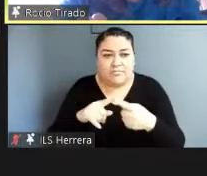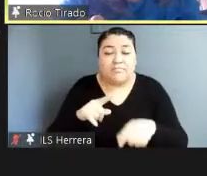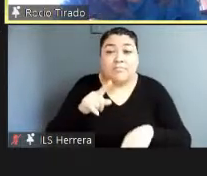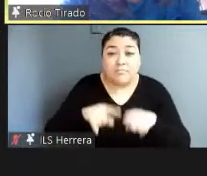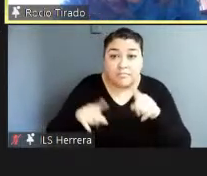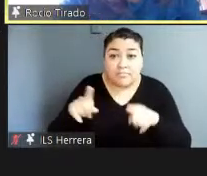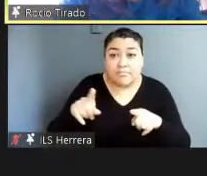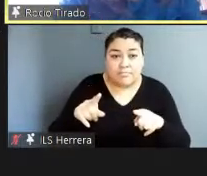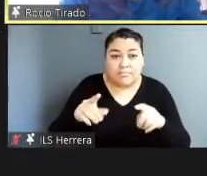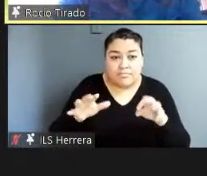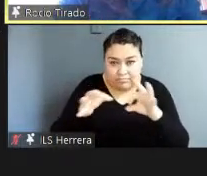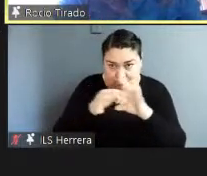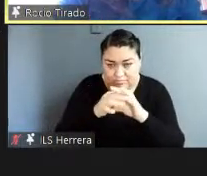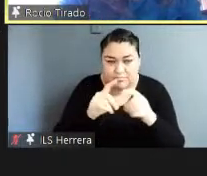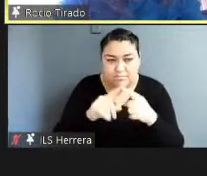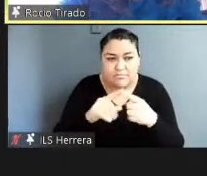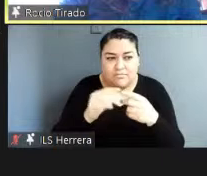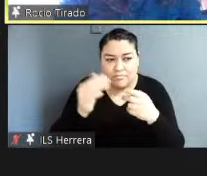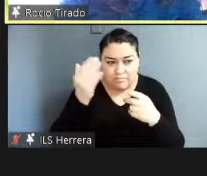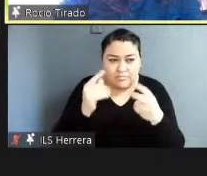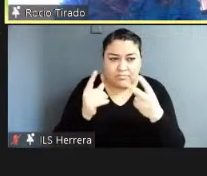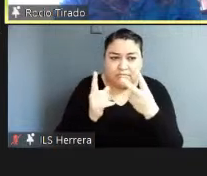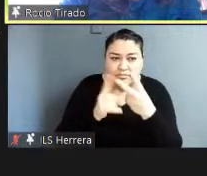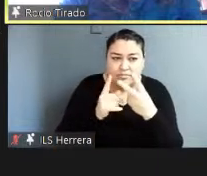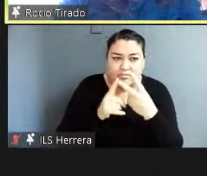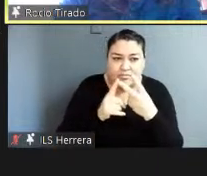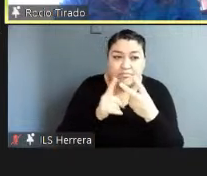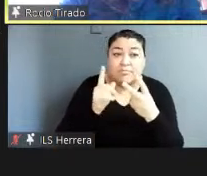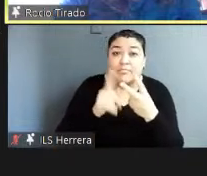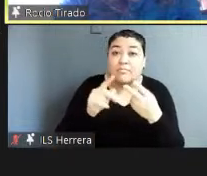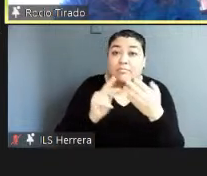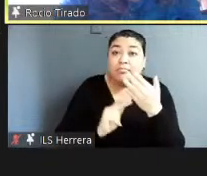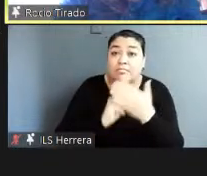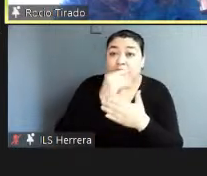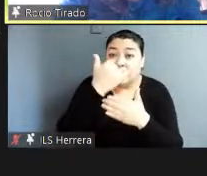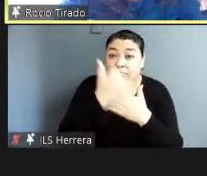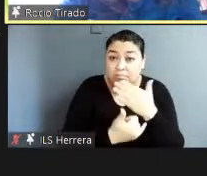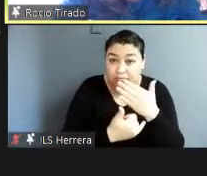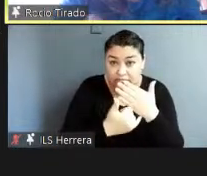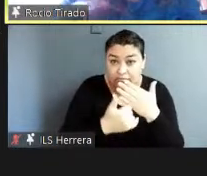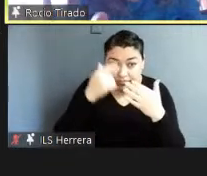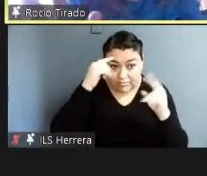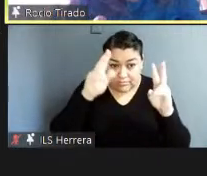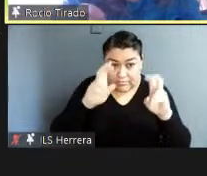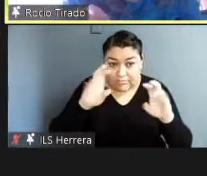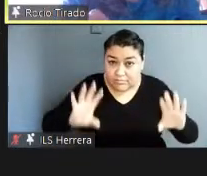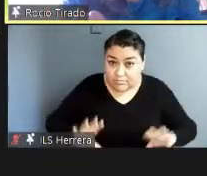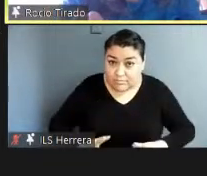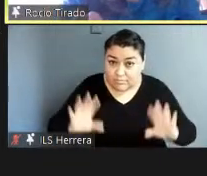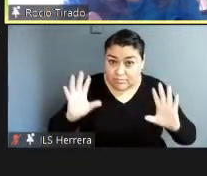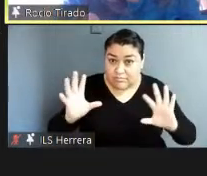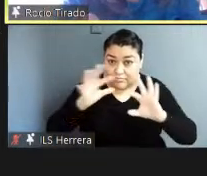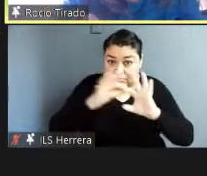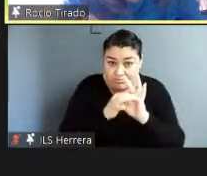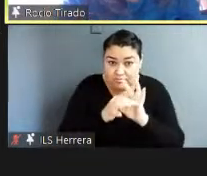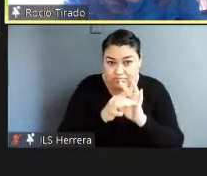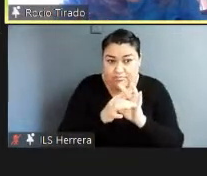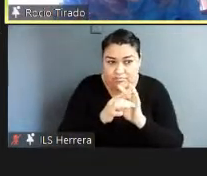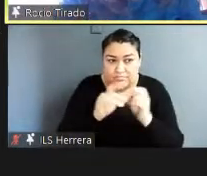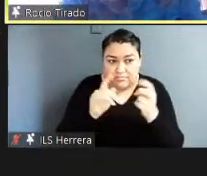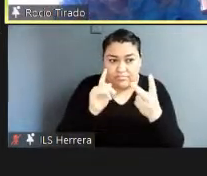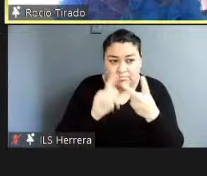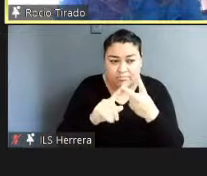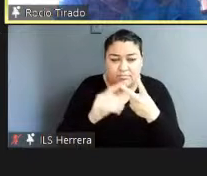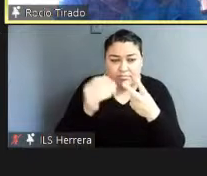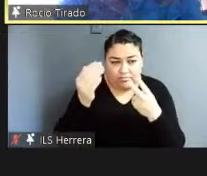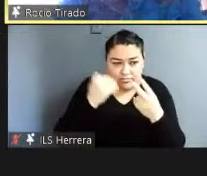graduates, professional, according to the cognitive demand and complexity level. To update the curricula according to the competency